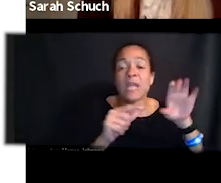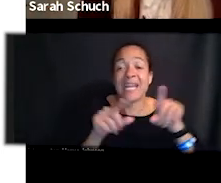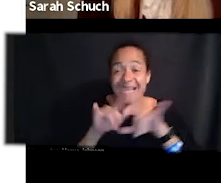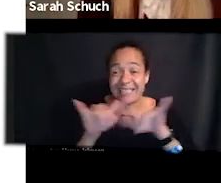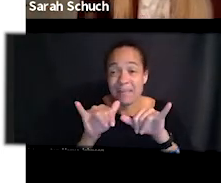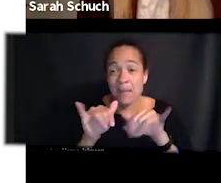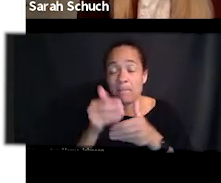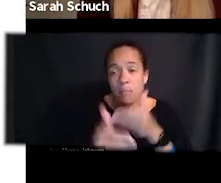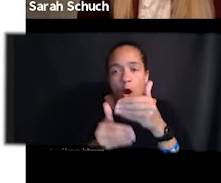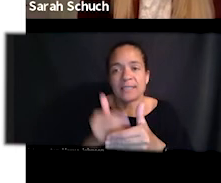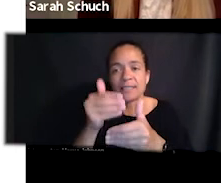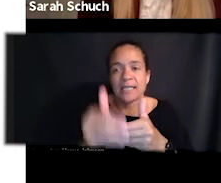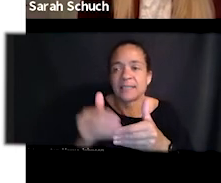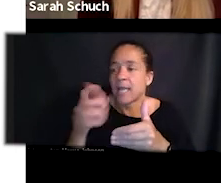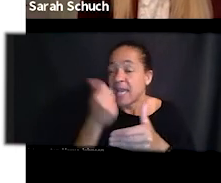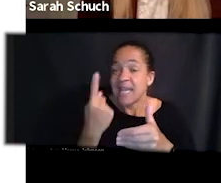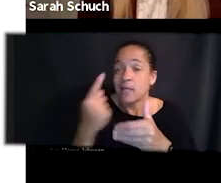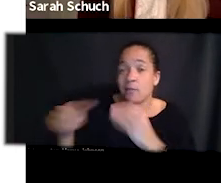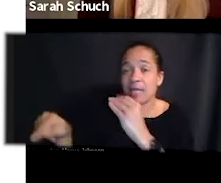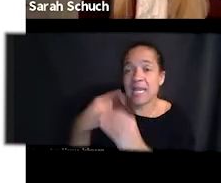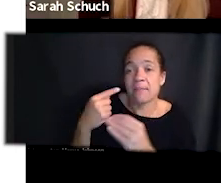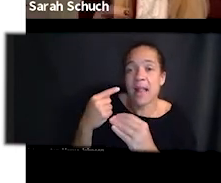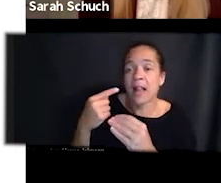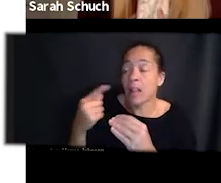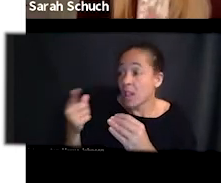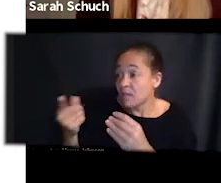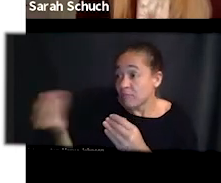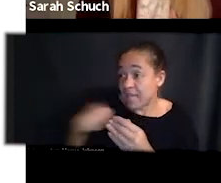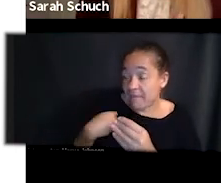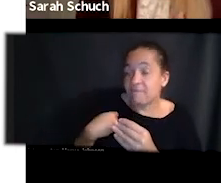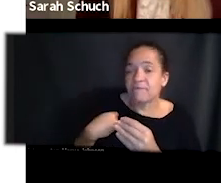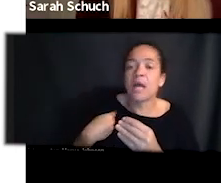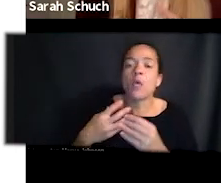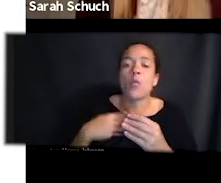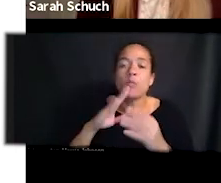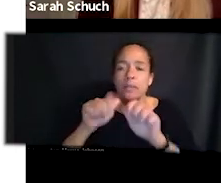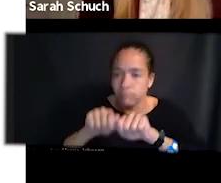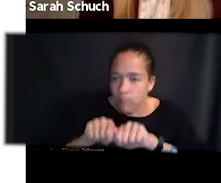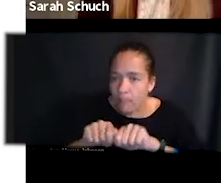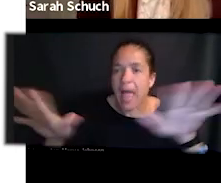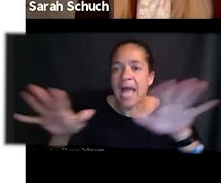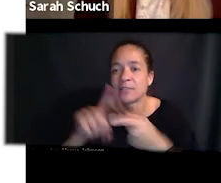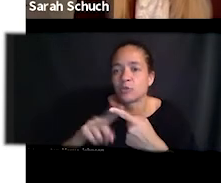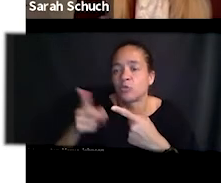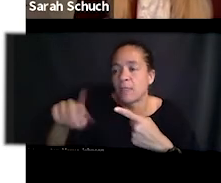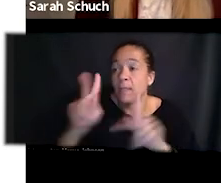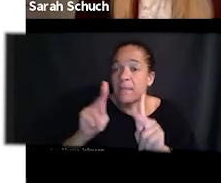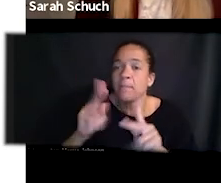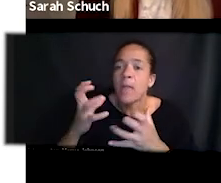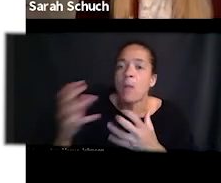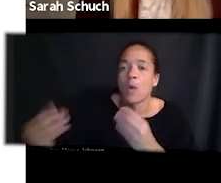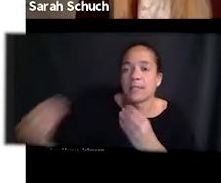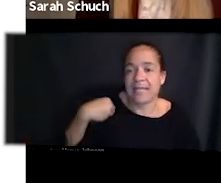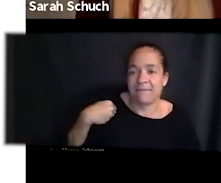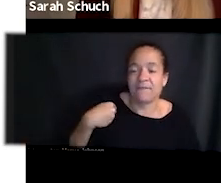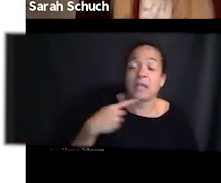collected anyone's email who wanted to give it to us. And we would put an email blast out to them first. So before we put something on